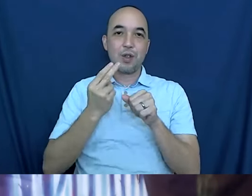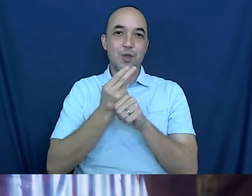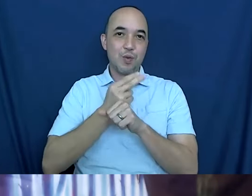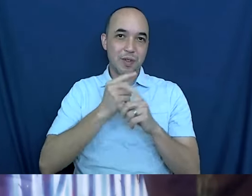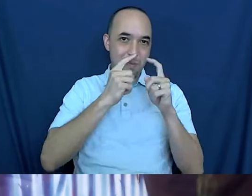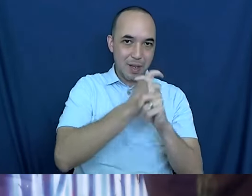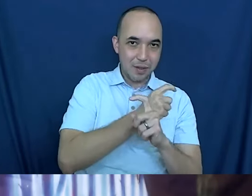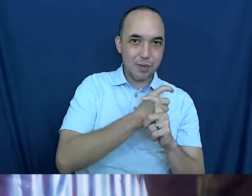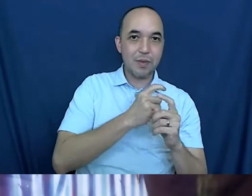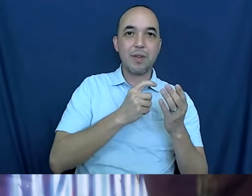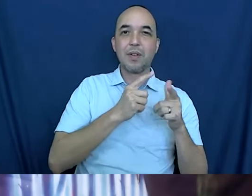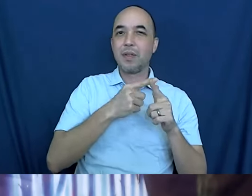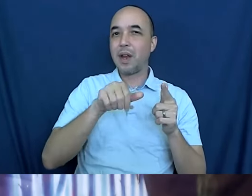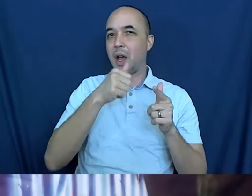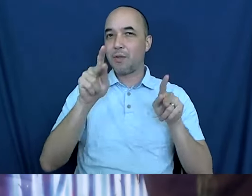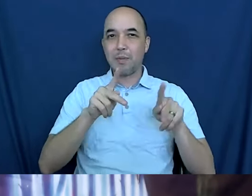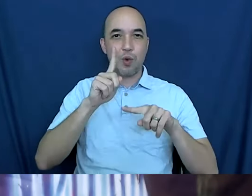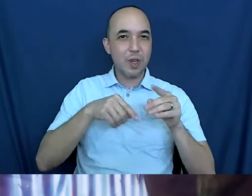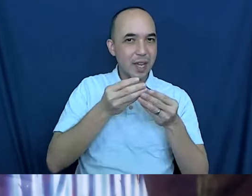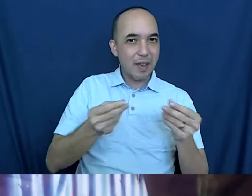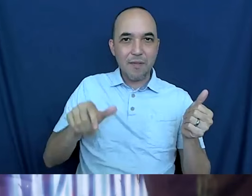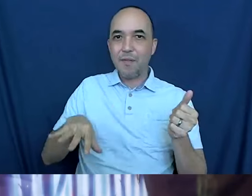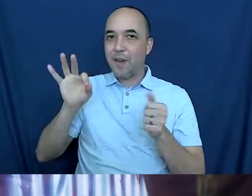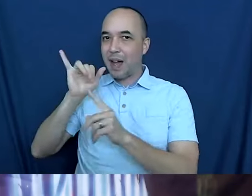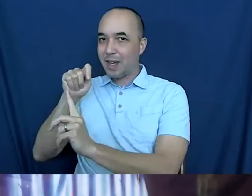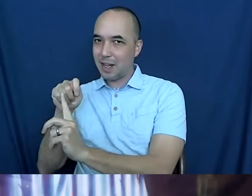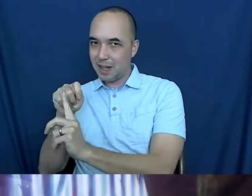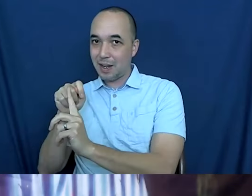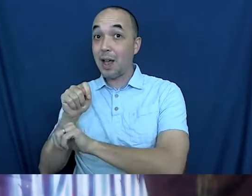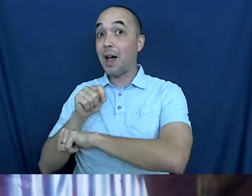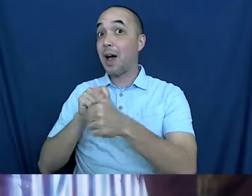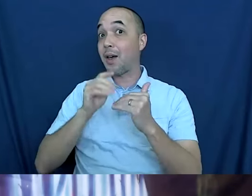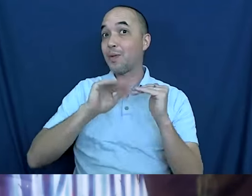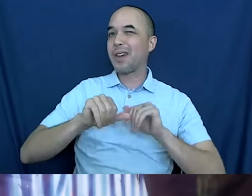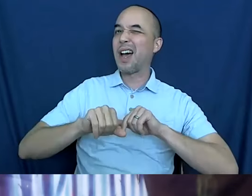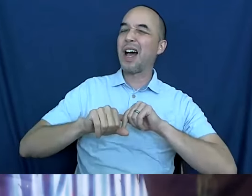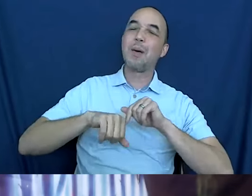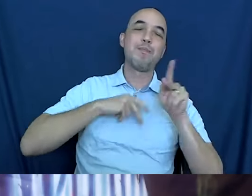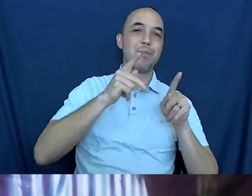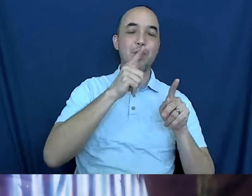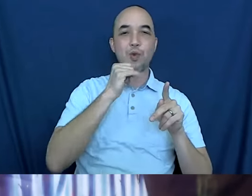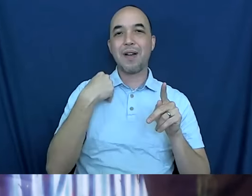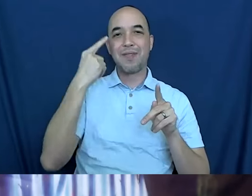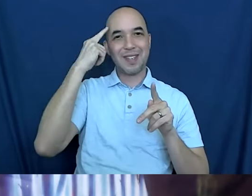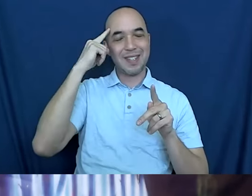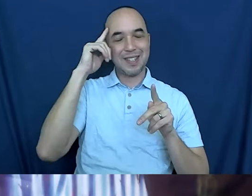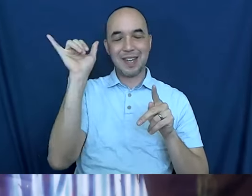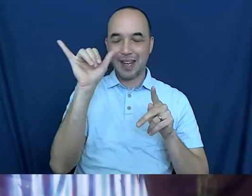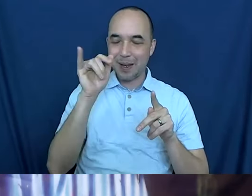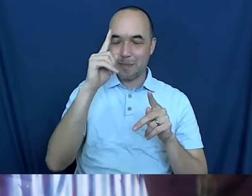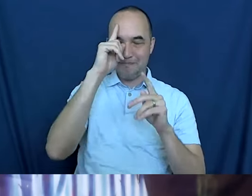it other than people that thought like them. Yeah, and, I think, oh, go ahead. No, sorry. I just didn't go on.